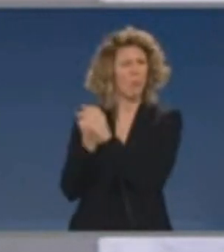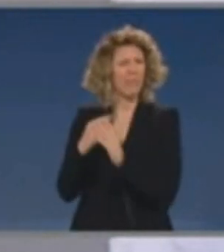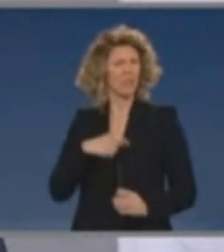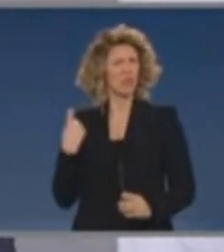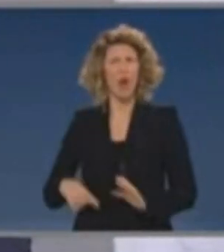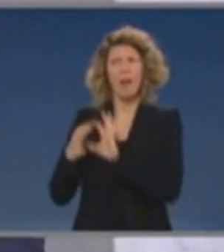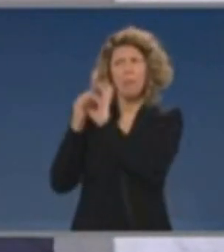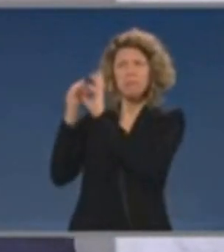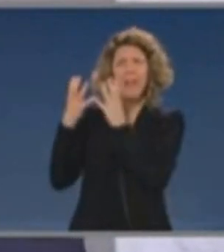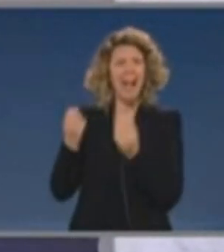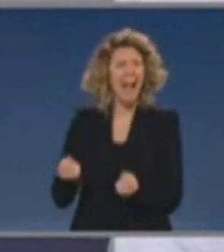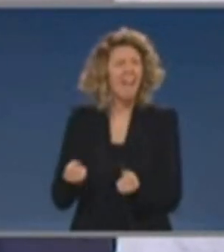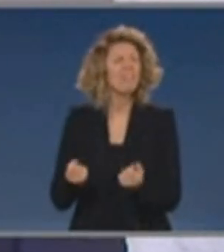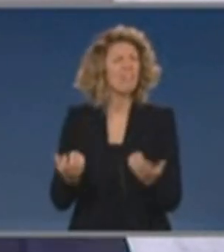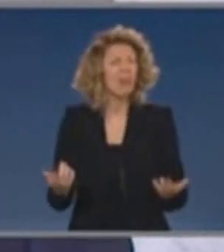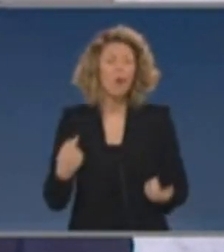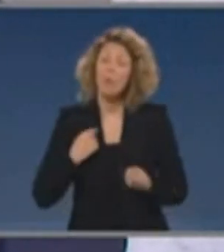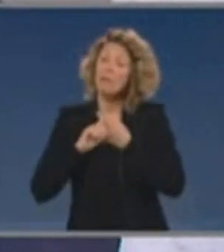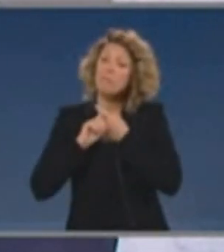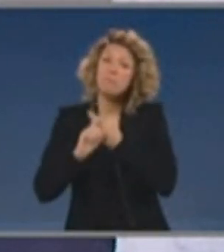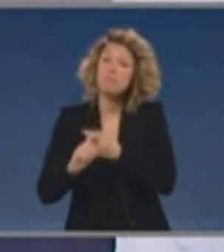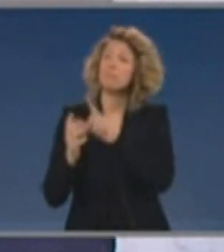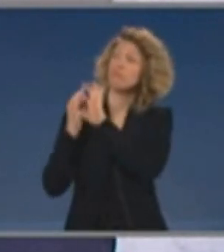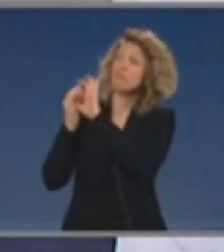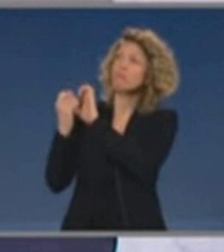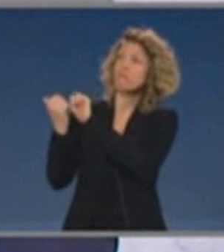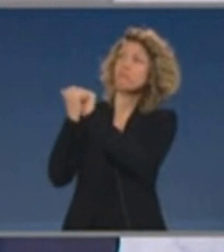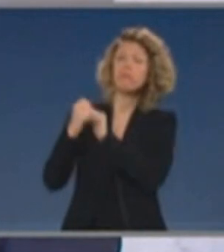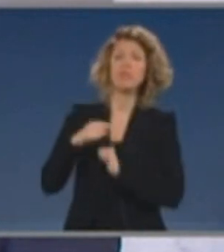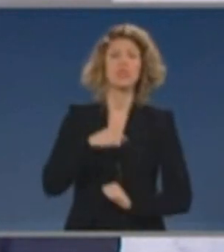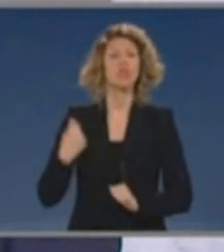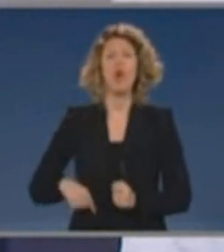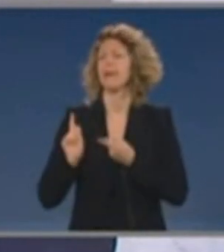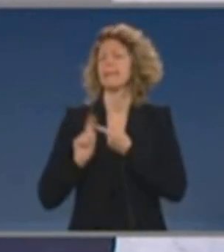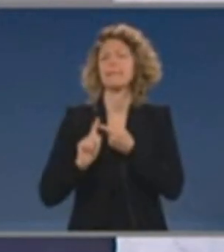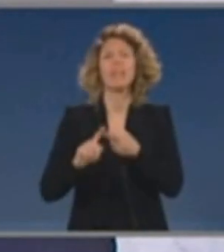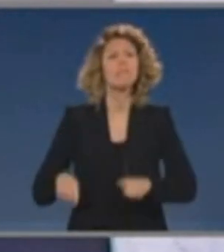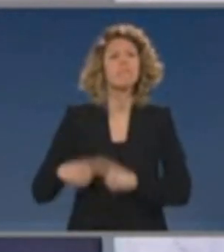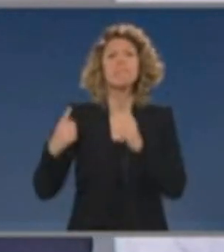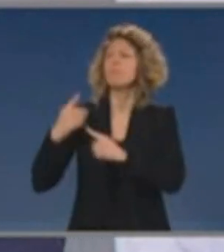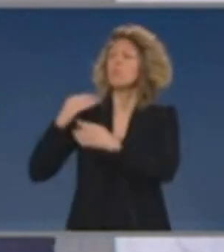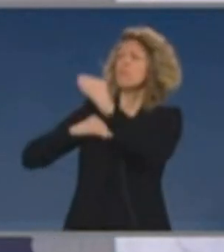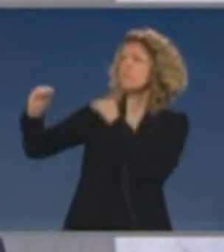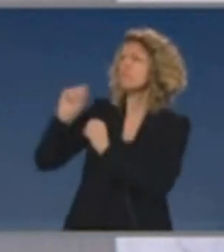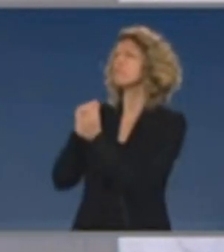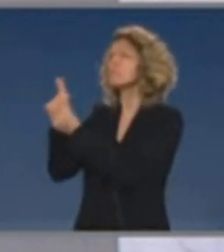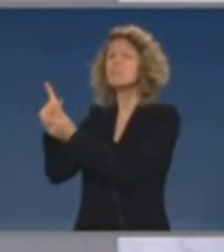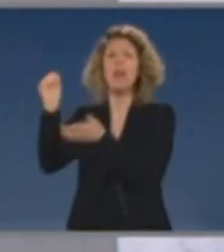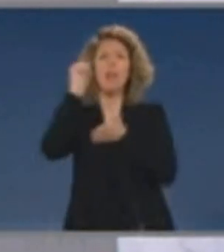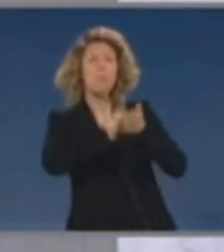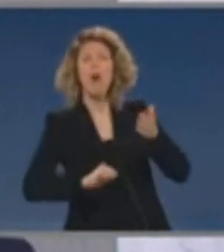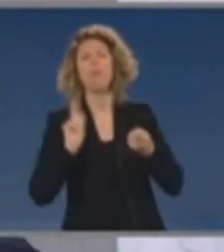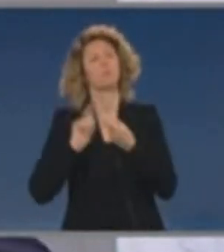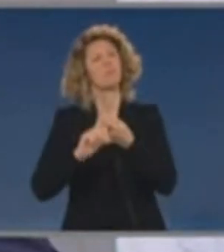Republic of China, and it has many facets to it, and we will continue to pursue that relationship through the many channels that are set up under that